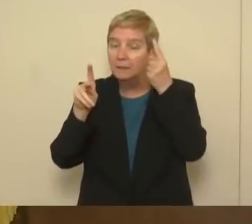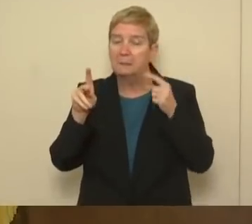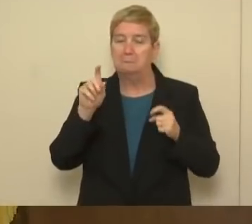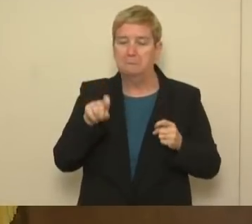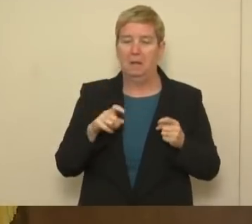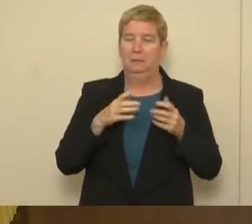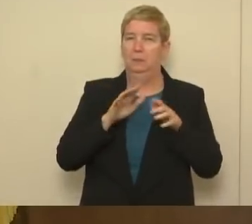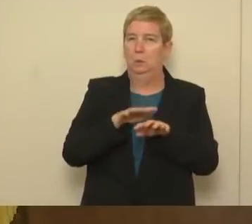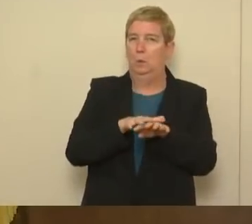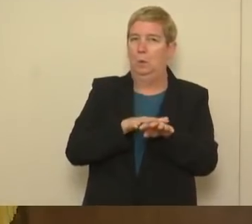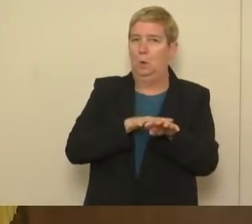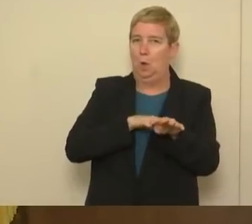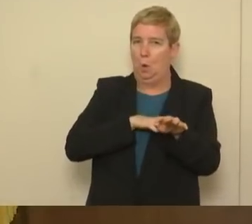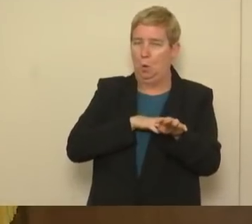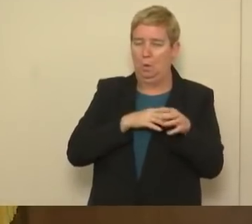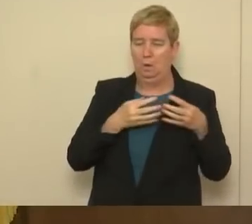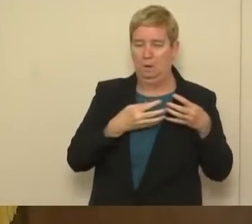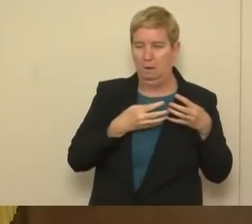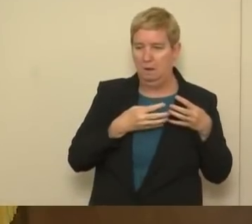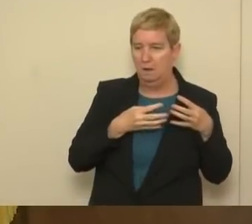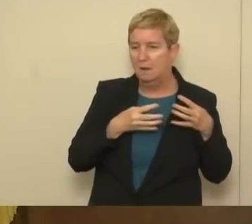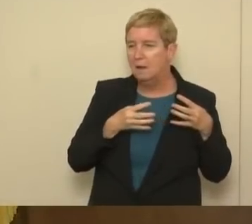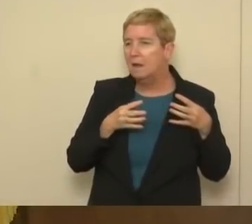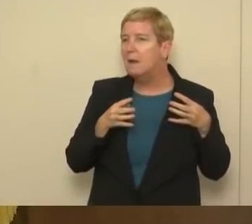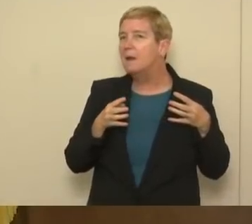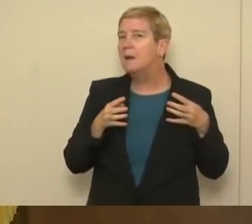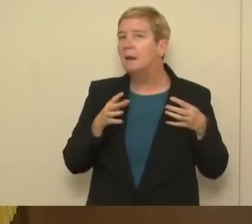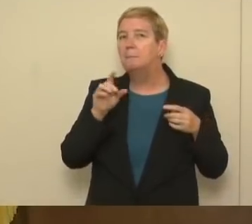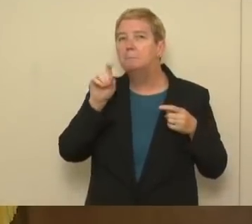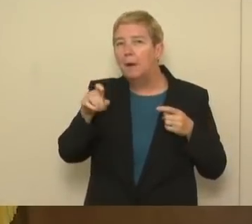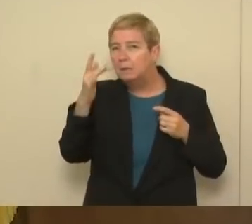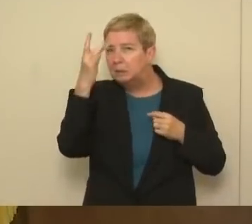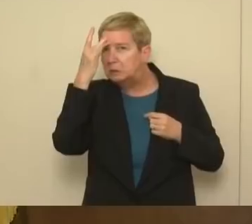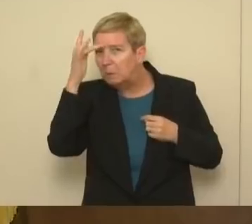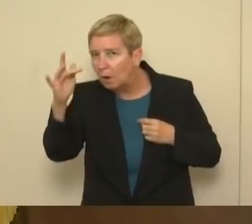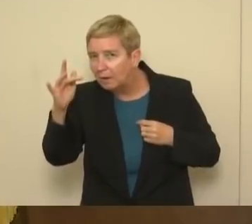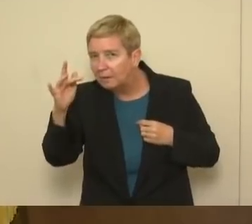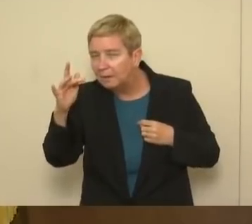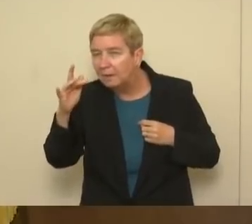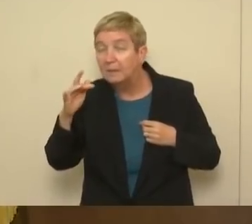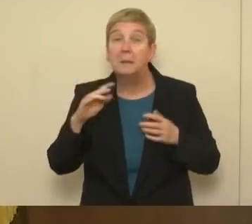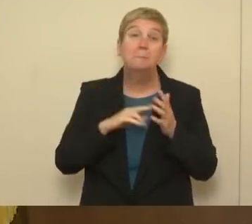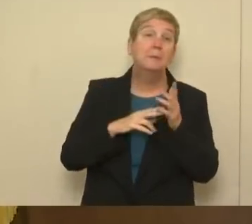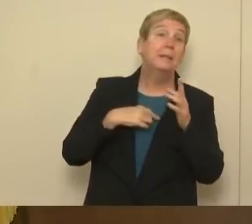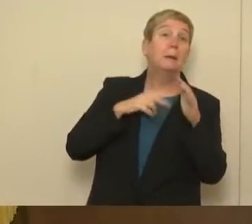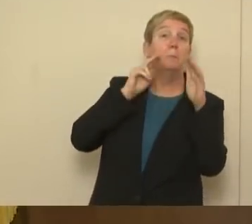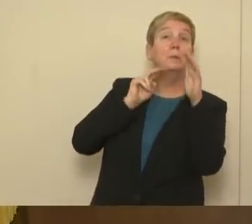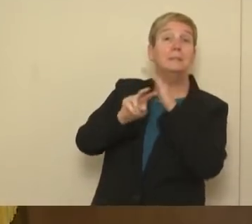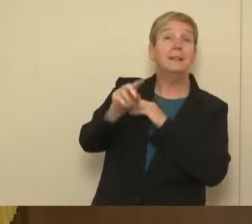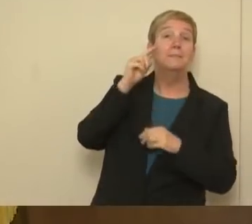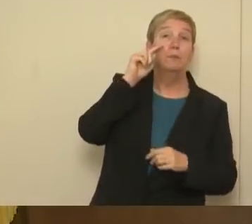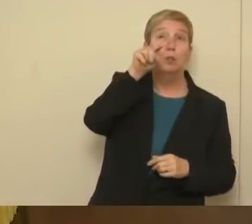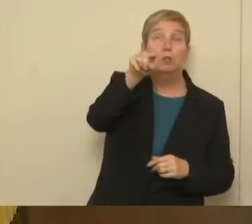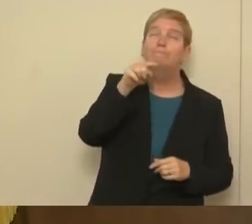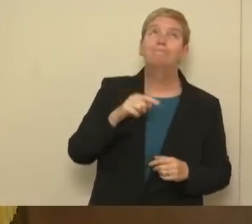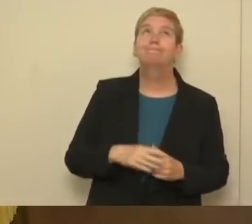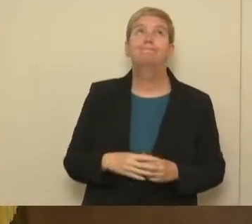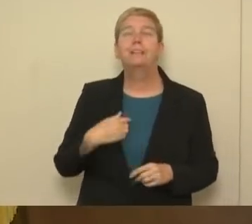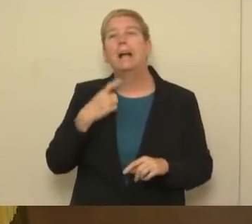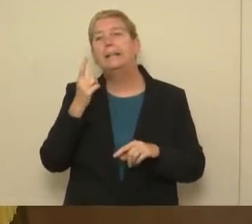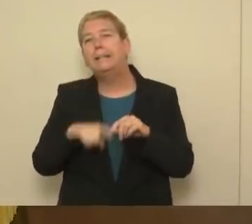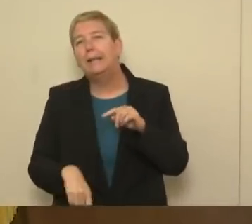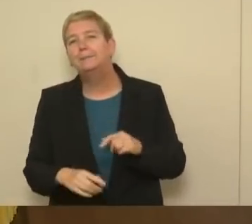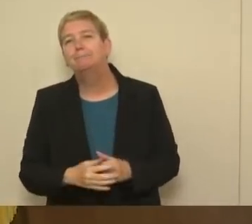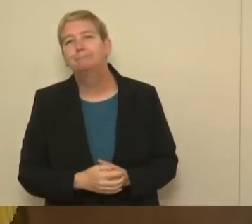It's got to be really smart, and I can't predict that for you. And maybe I can do this in a testing example that I promise won't